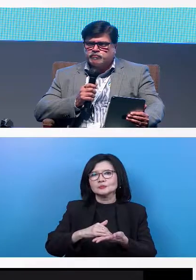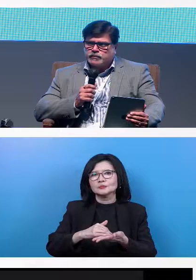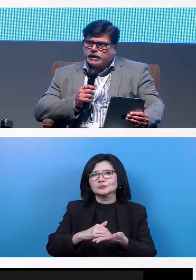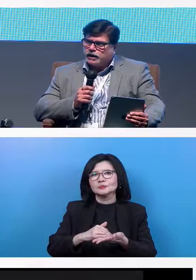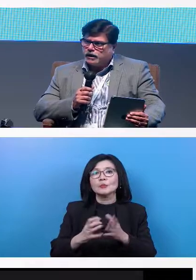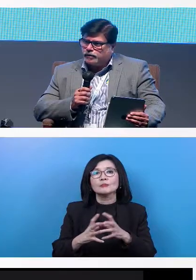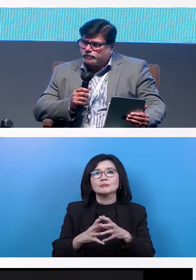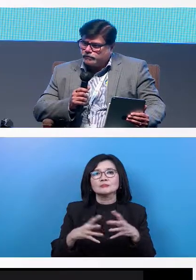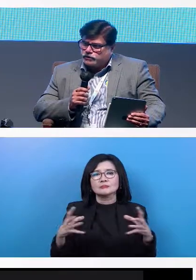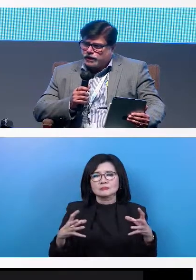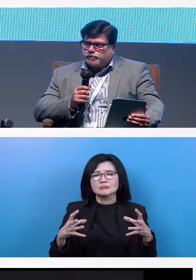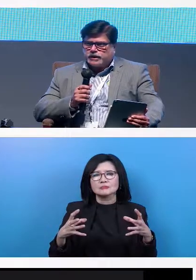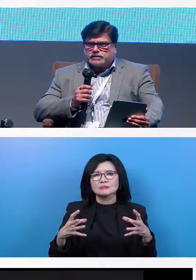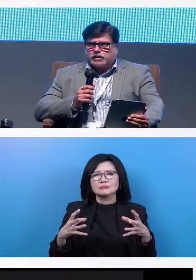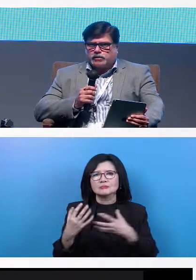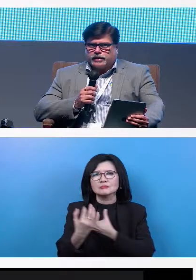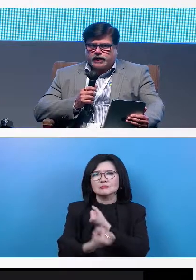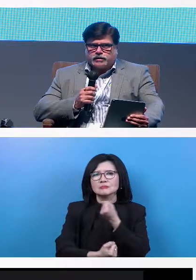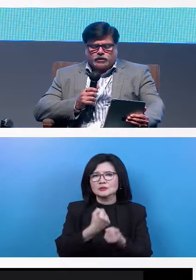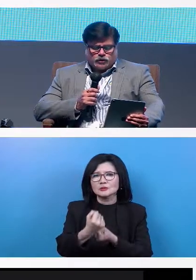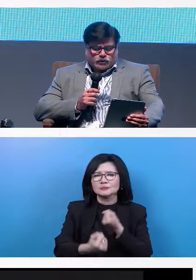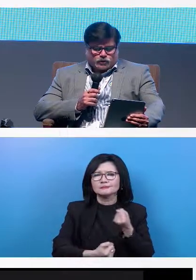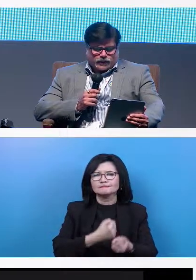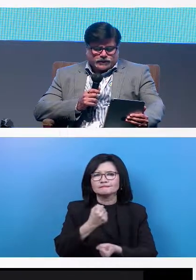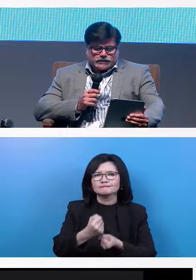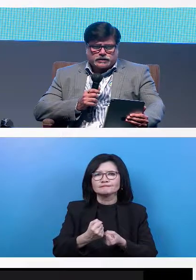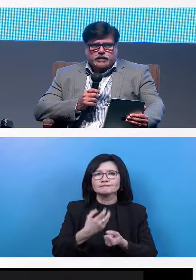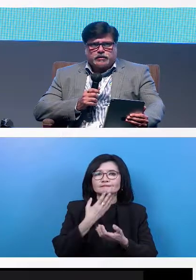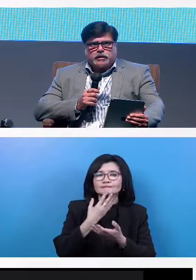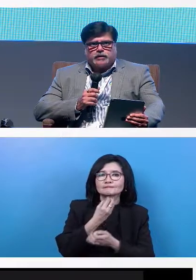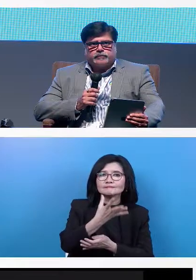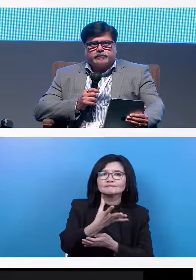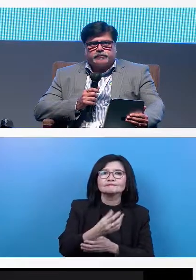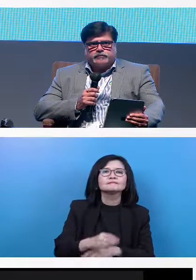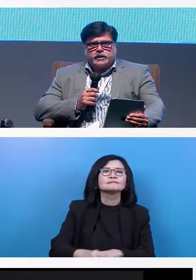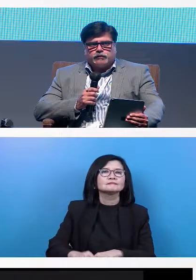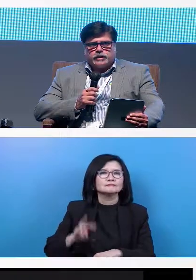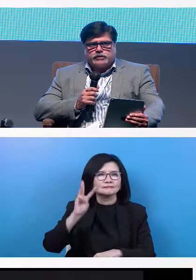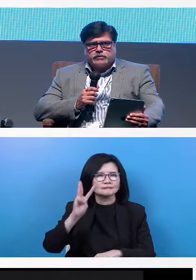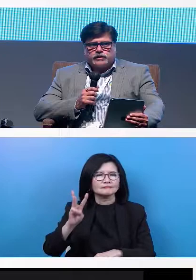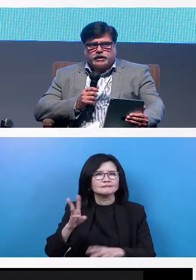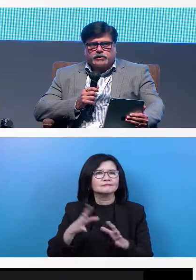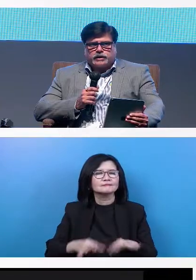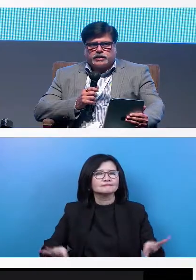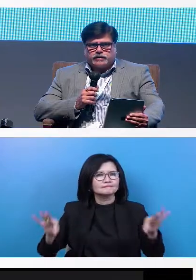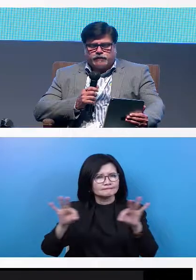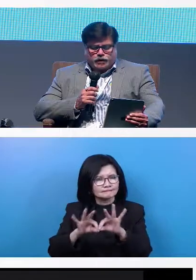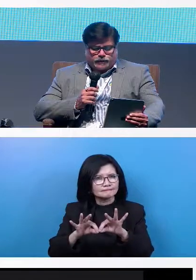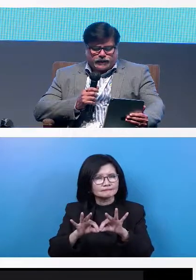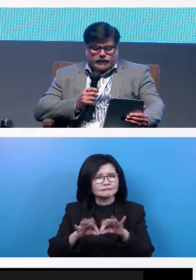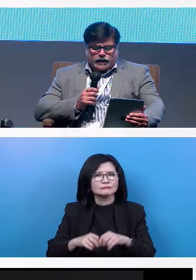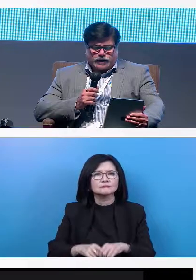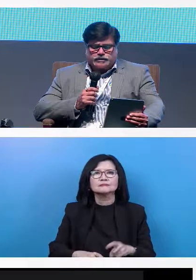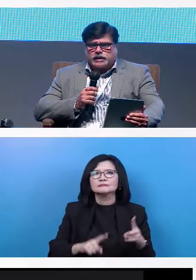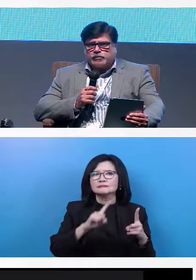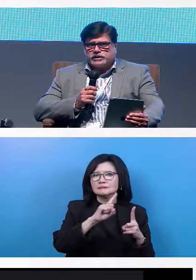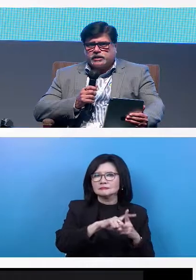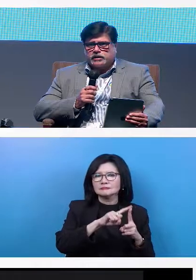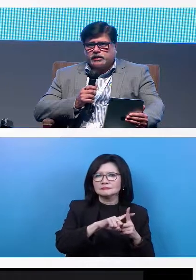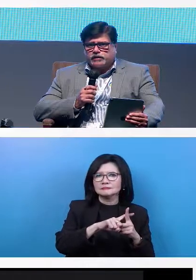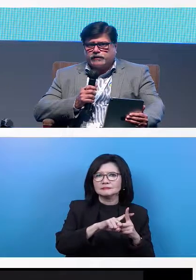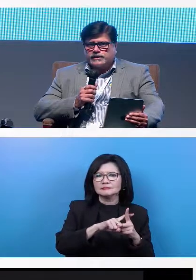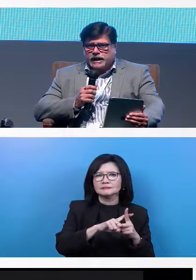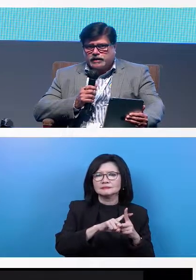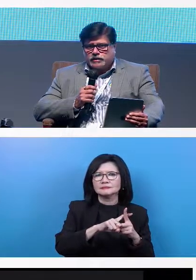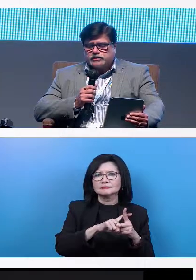key statements around that. One is we need to really look at developing and